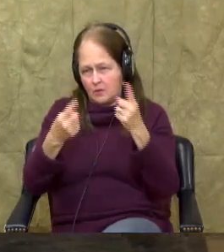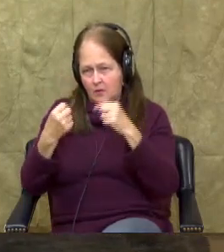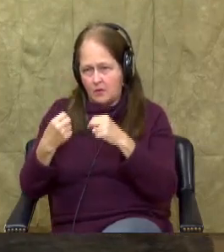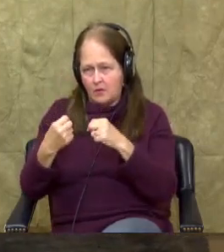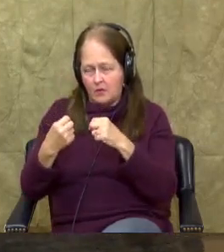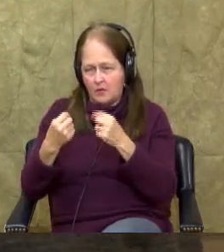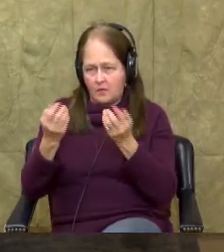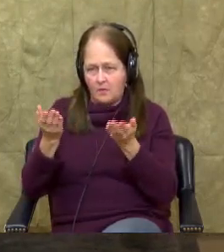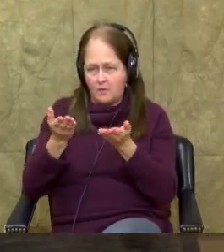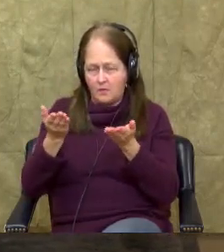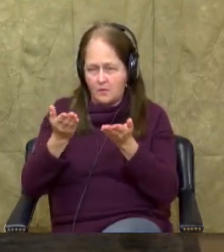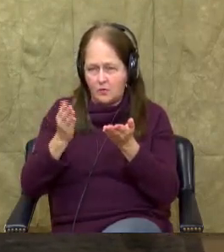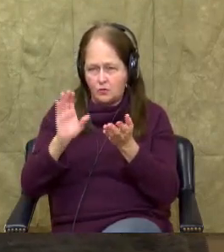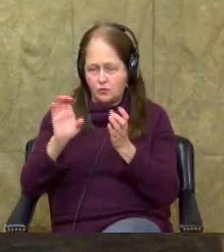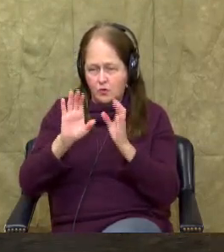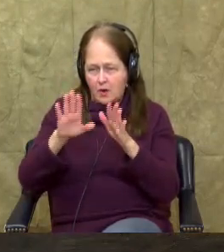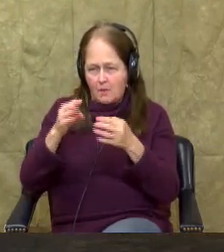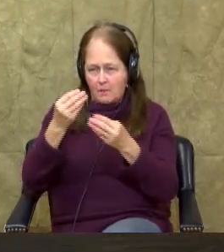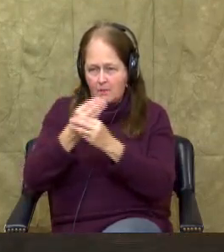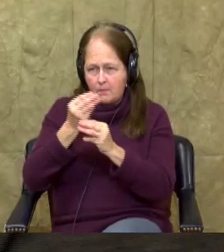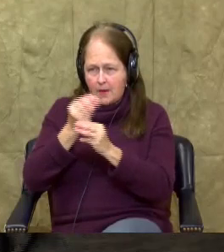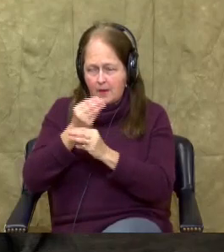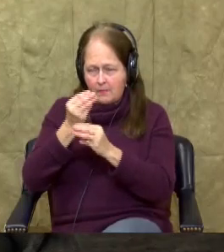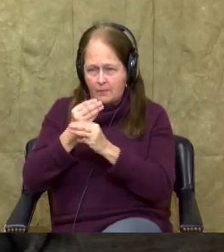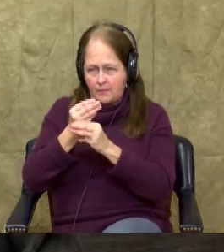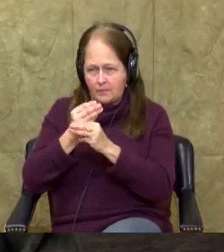here and do your math.